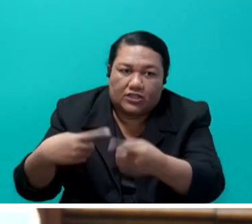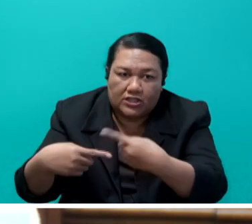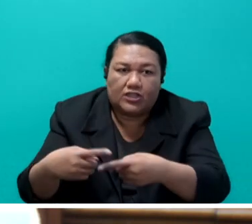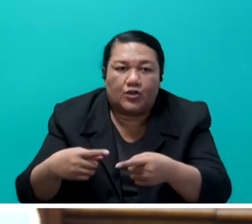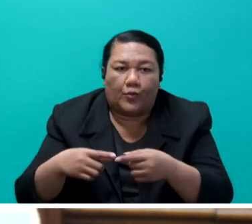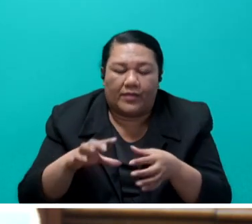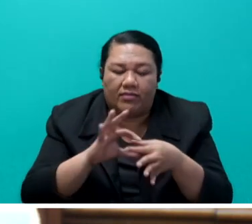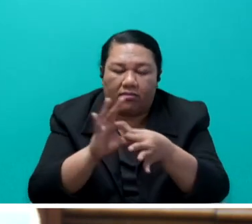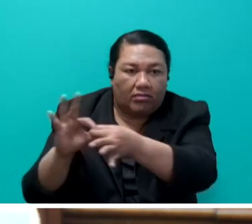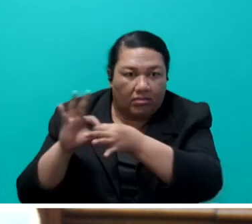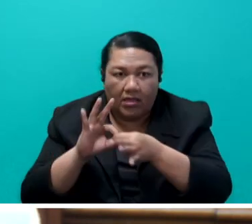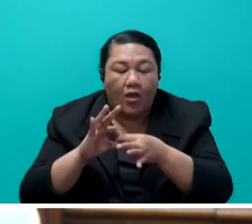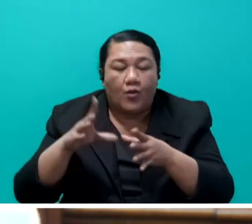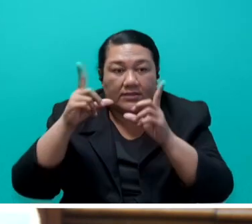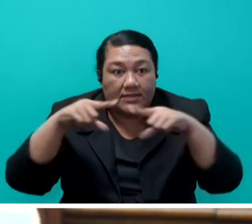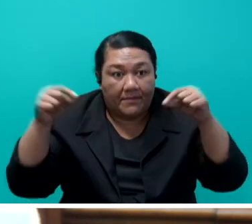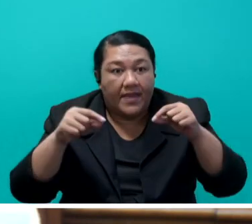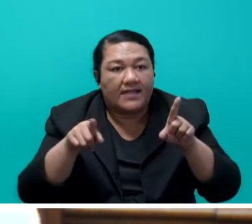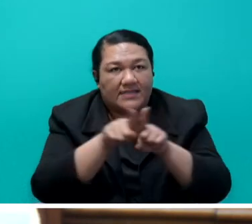maintained throughout the process.